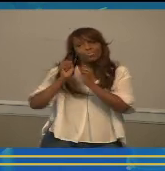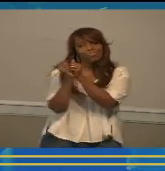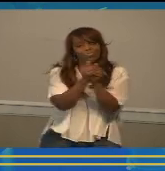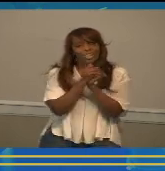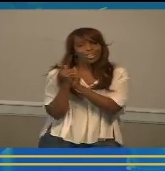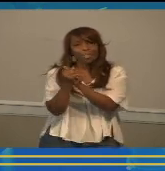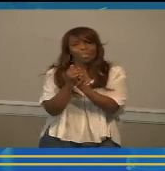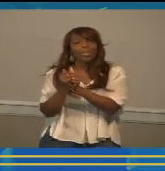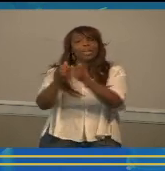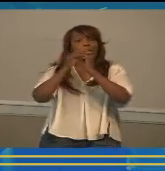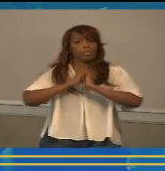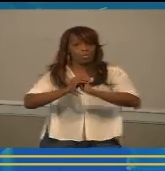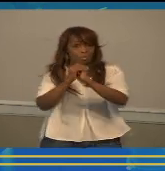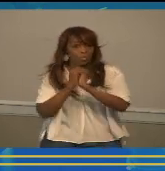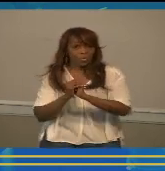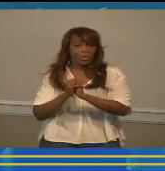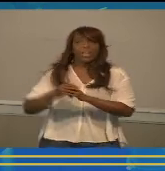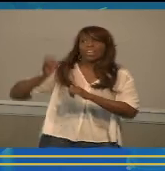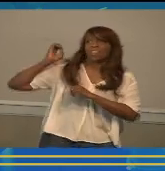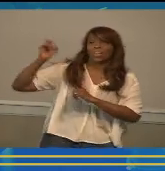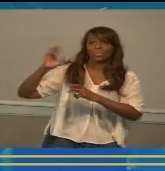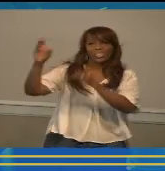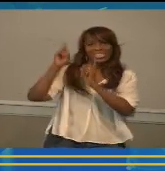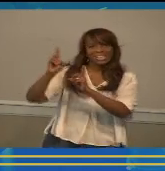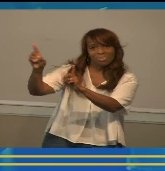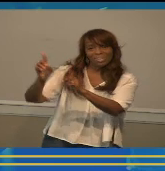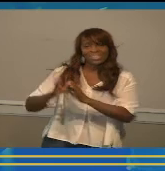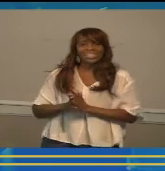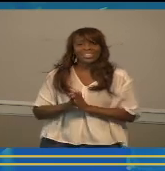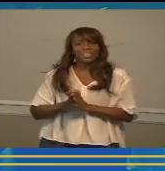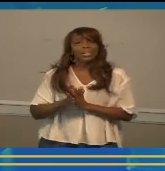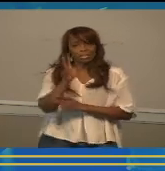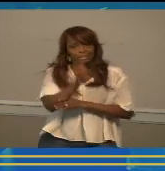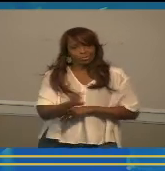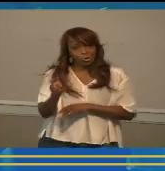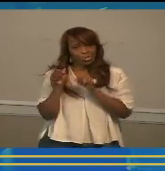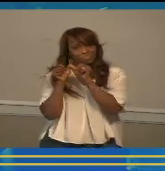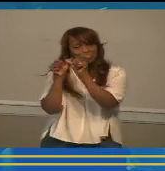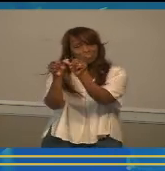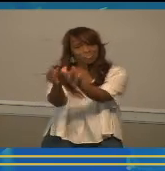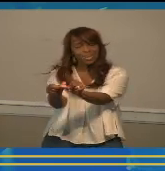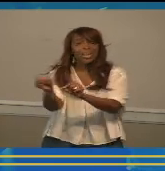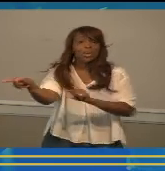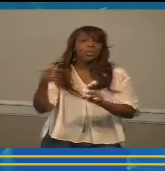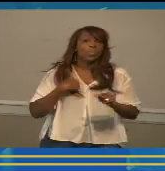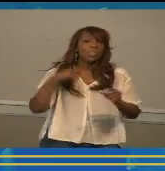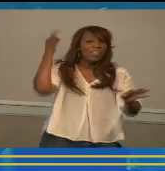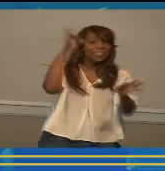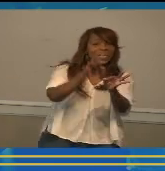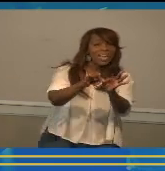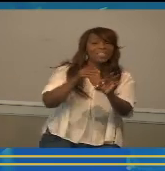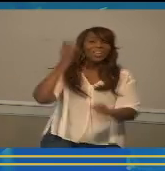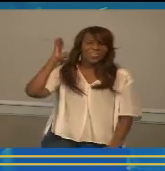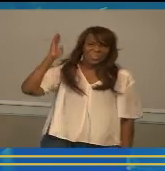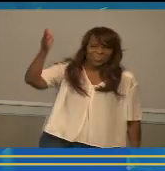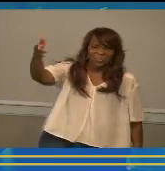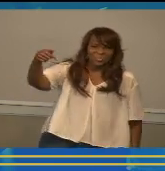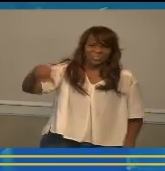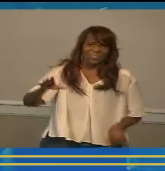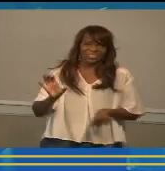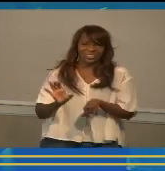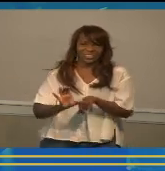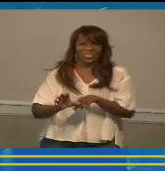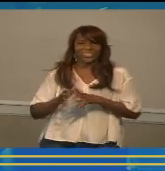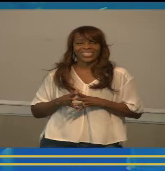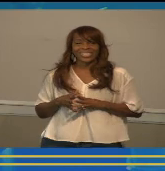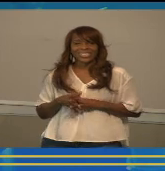through worship, evangelism, and discipleship. The journey continues as we are building by faith, expanding for the future.